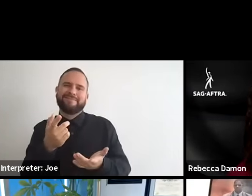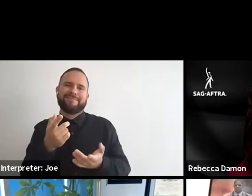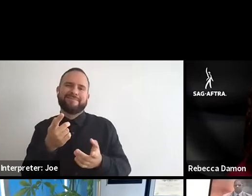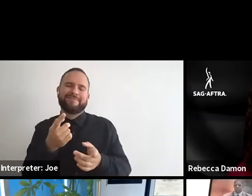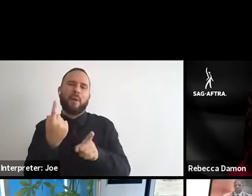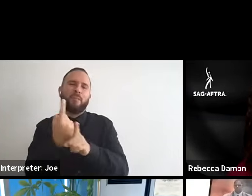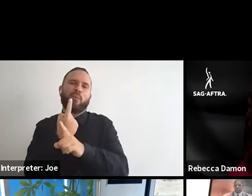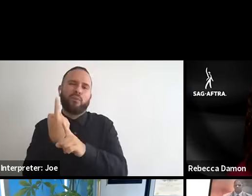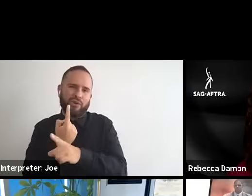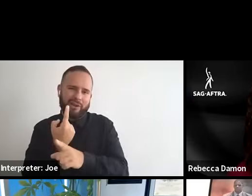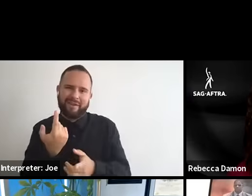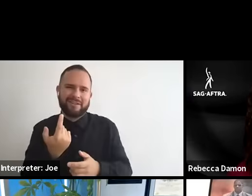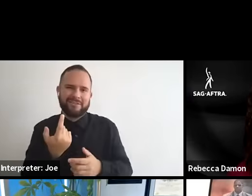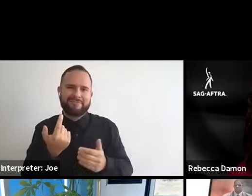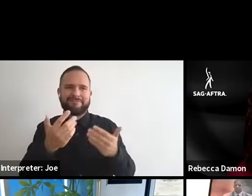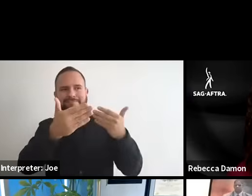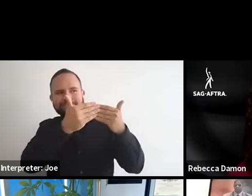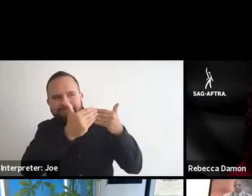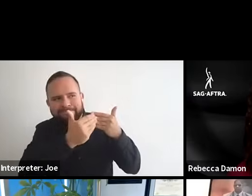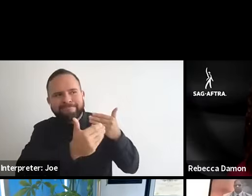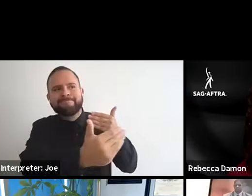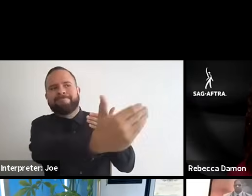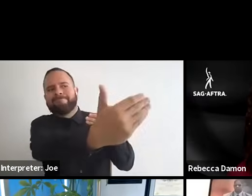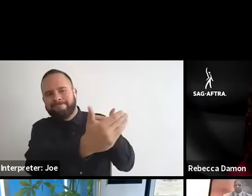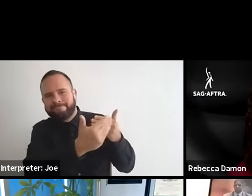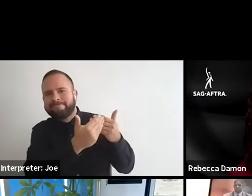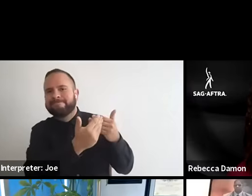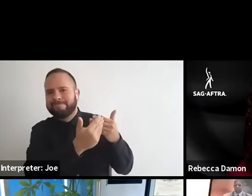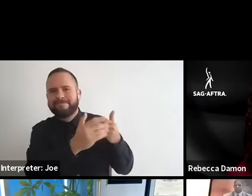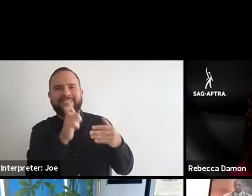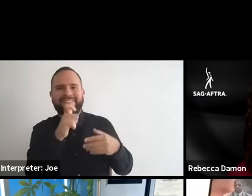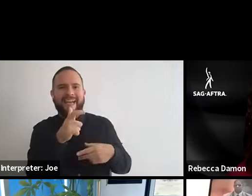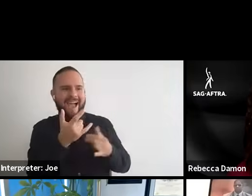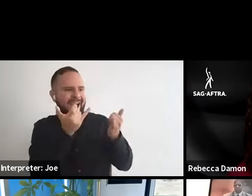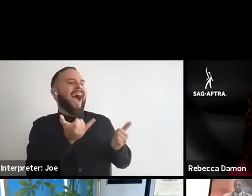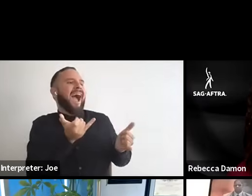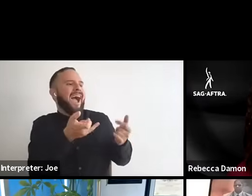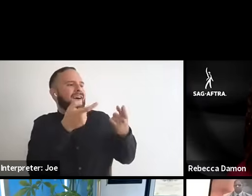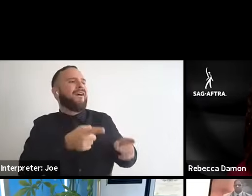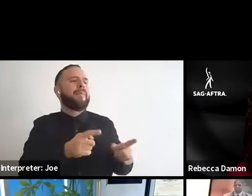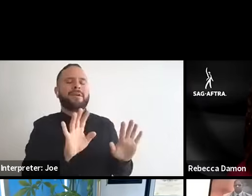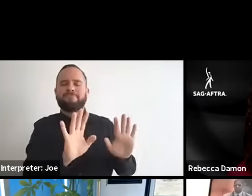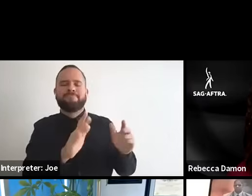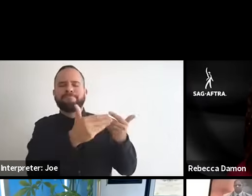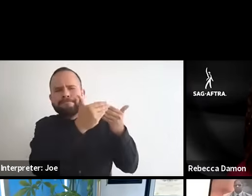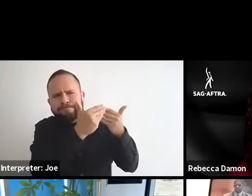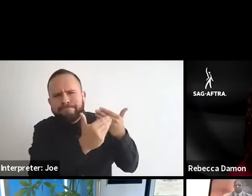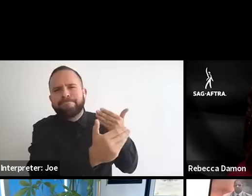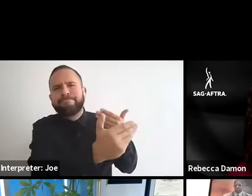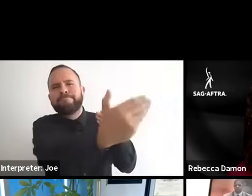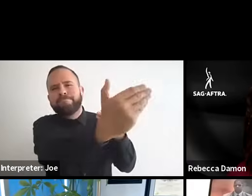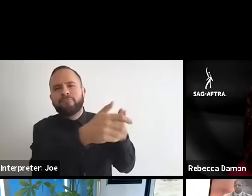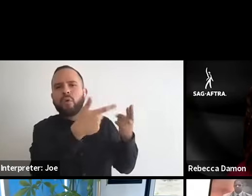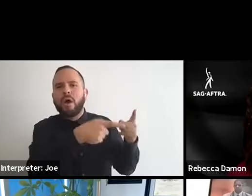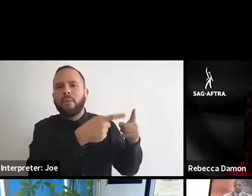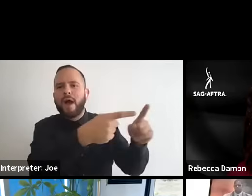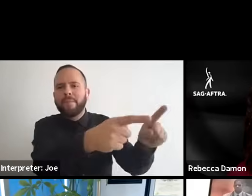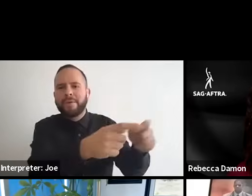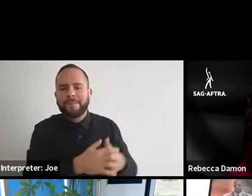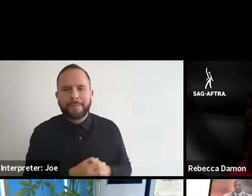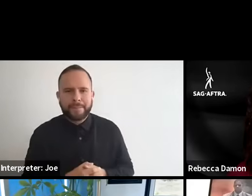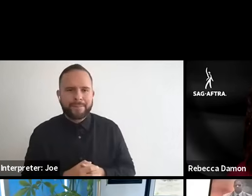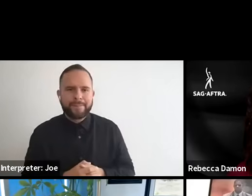long term, you know, looking for that team that's going to help you take your career not only to the next level, but through the trajectory. Because,